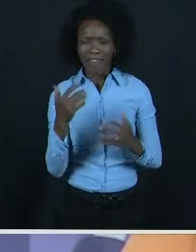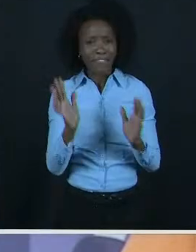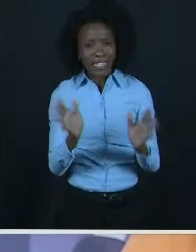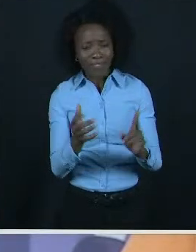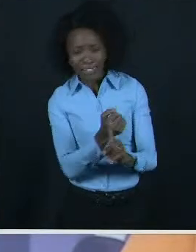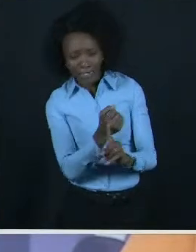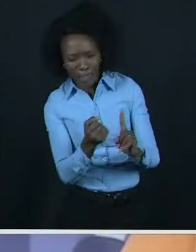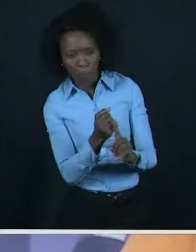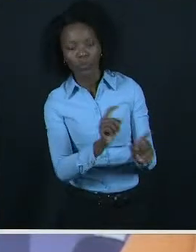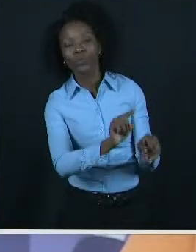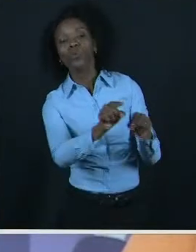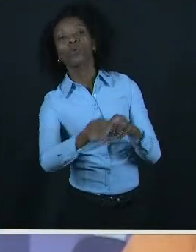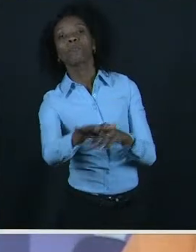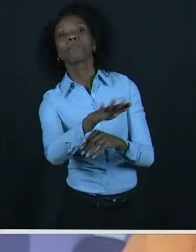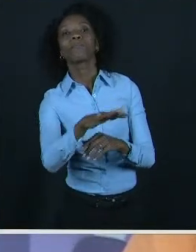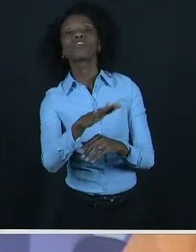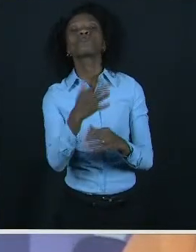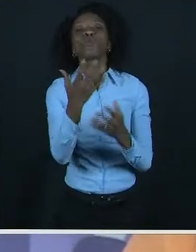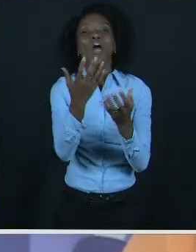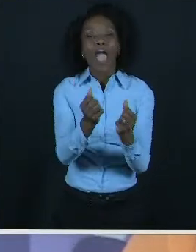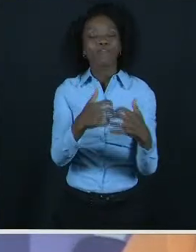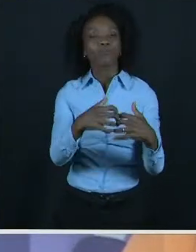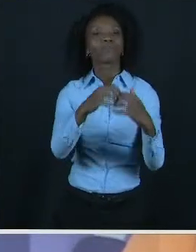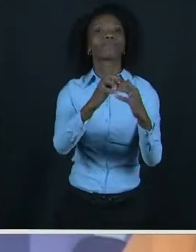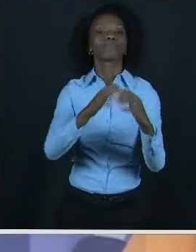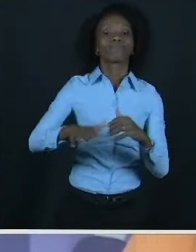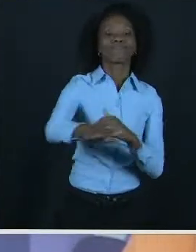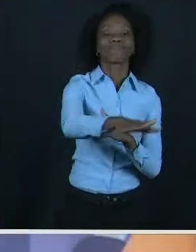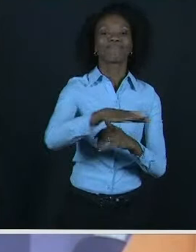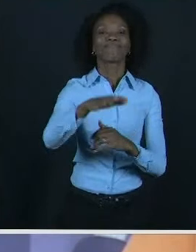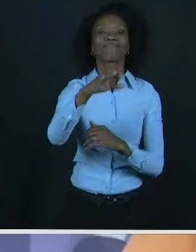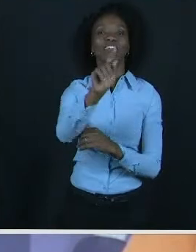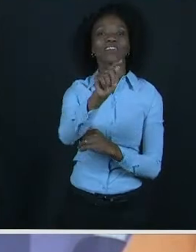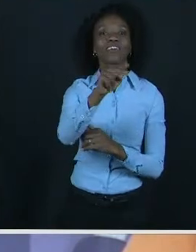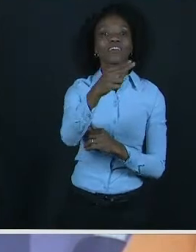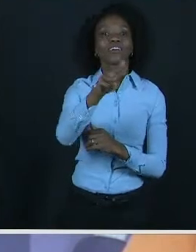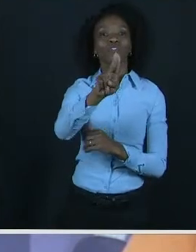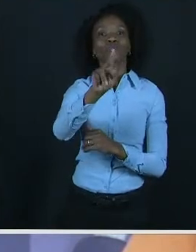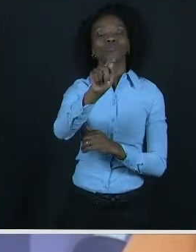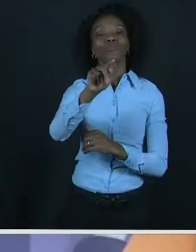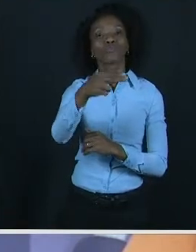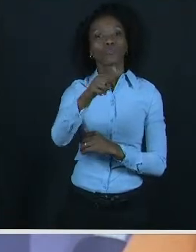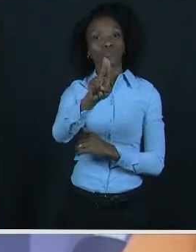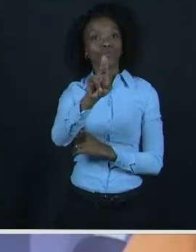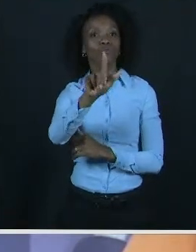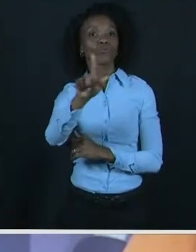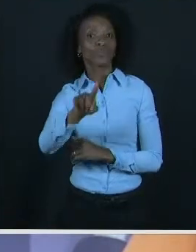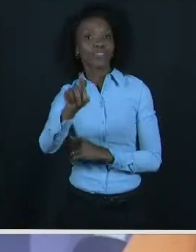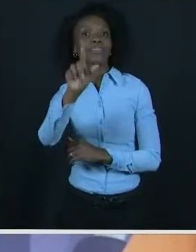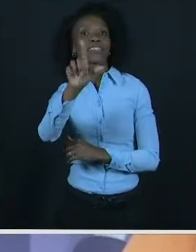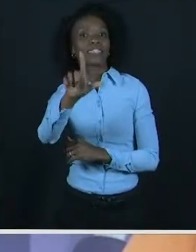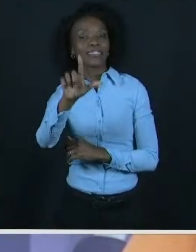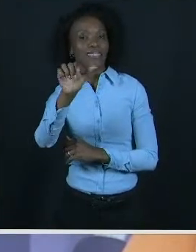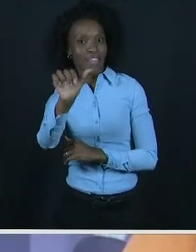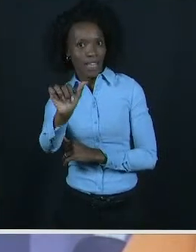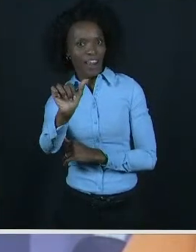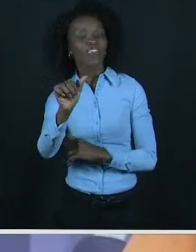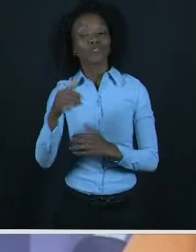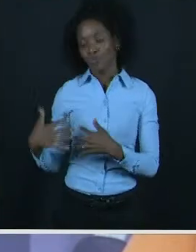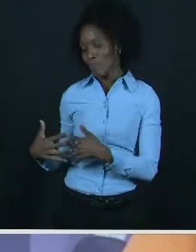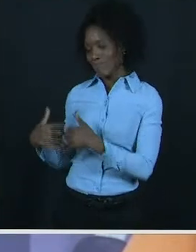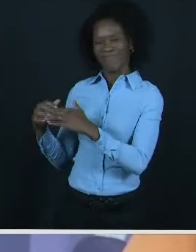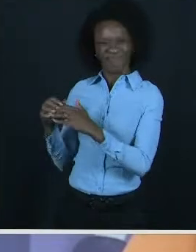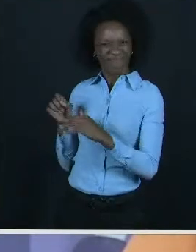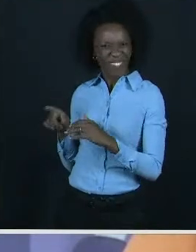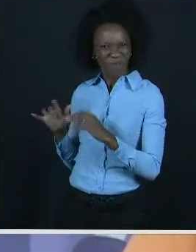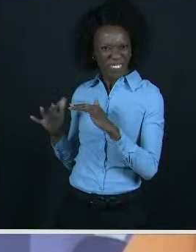the network of Thuthuzela care centers was one of the commitments that we made at the 2018 presidential